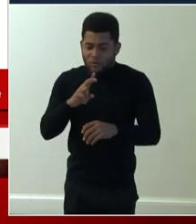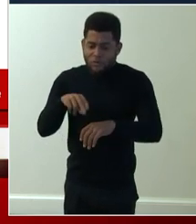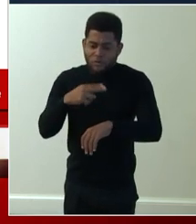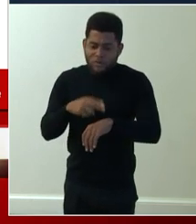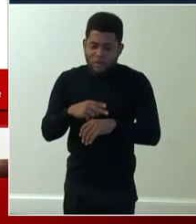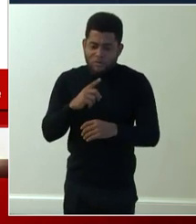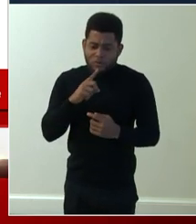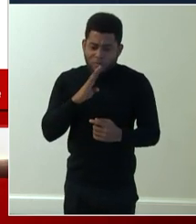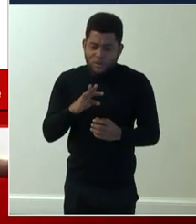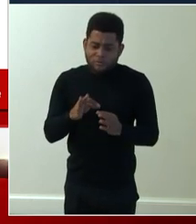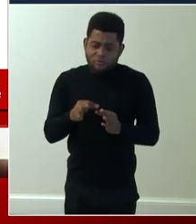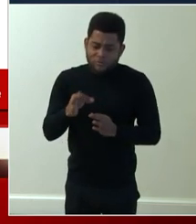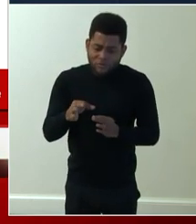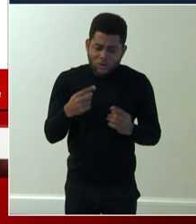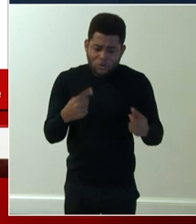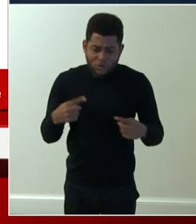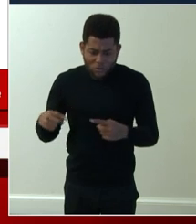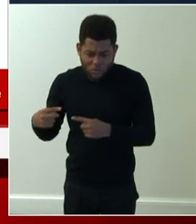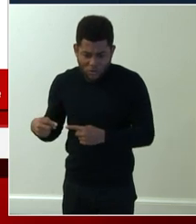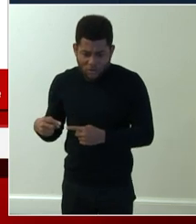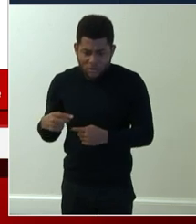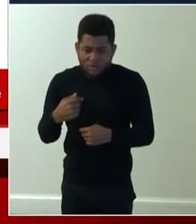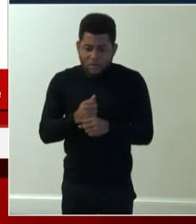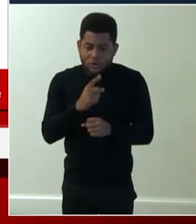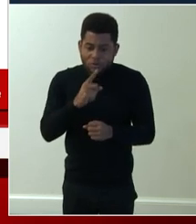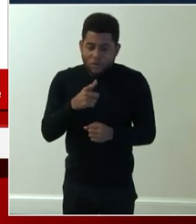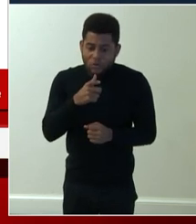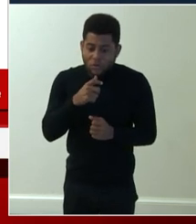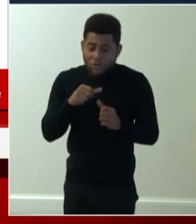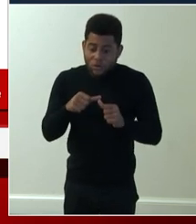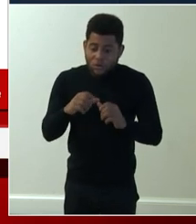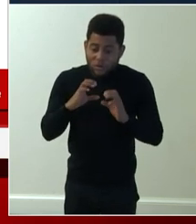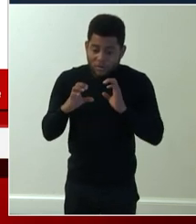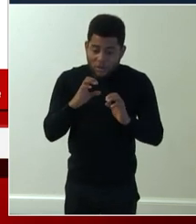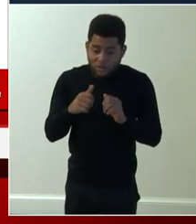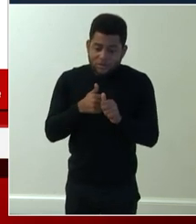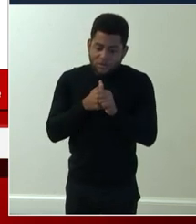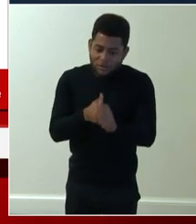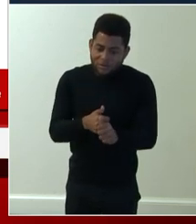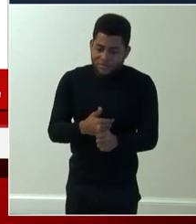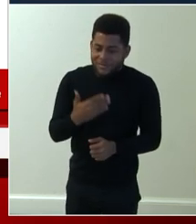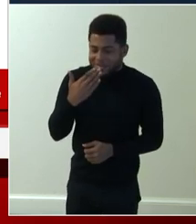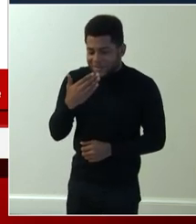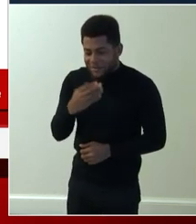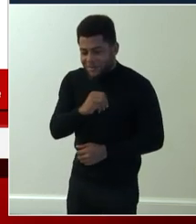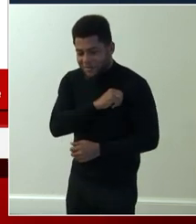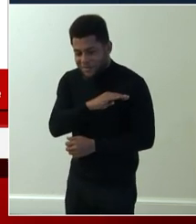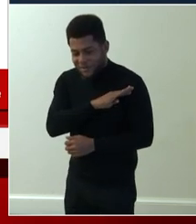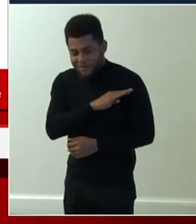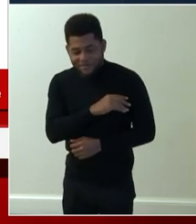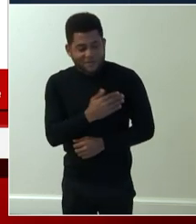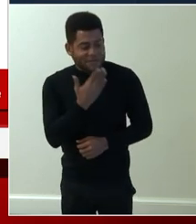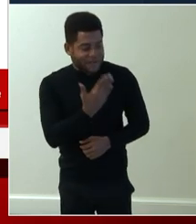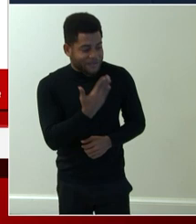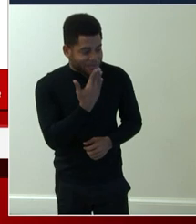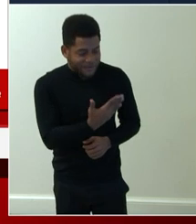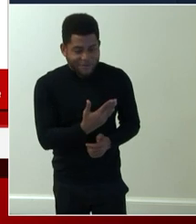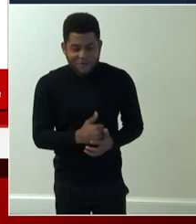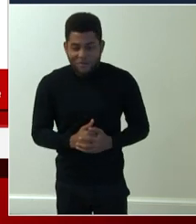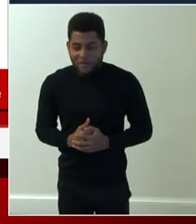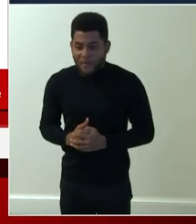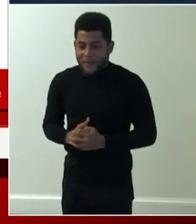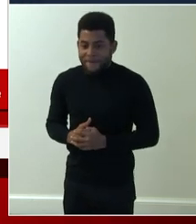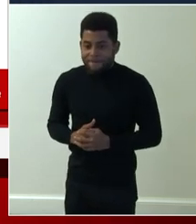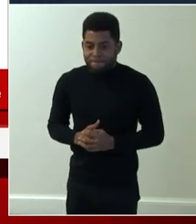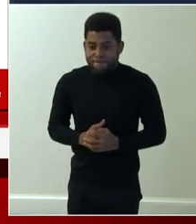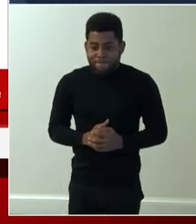extenuating circumstances. That there are, we'll again communicate accordingly. Thank you, Mayor. Okay, thank you, Chancellor. And we're coming up